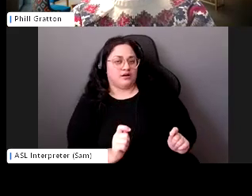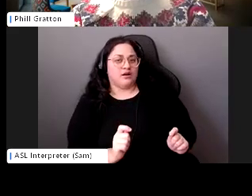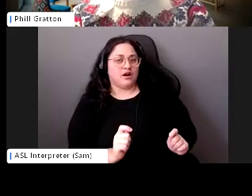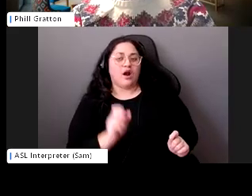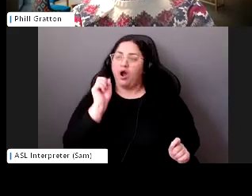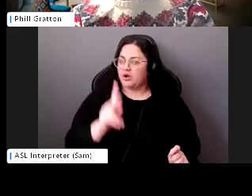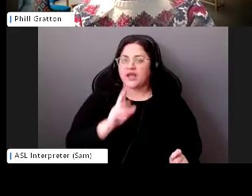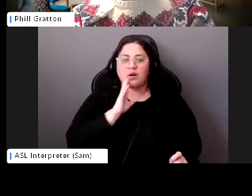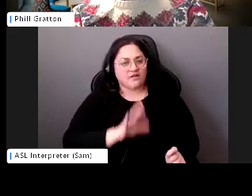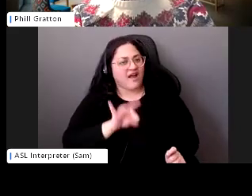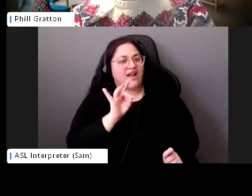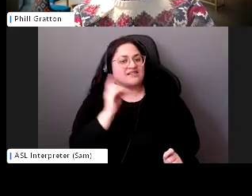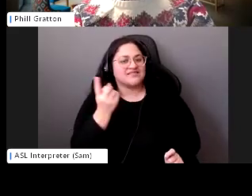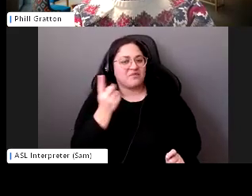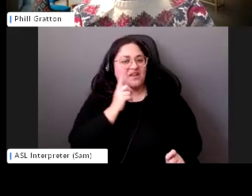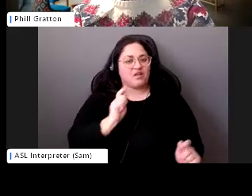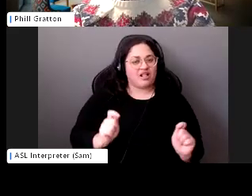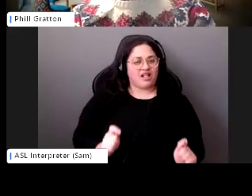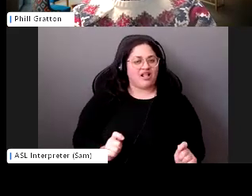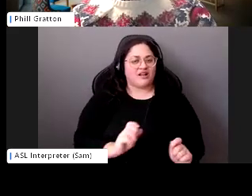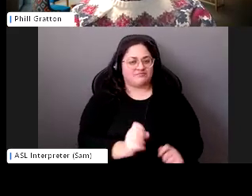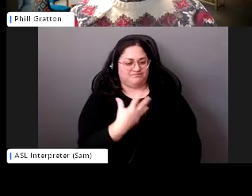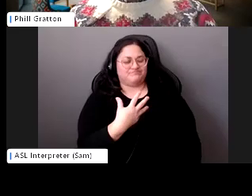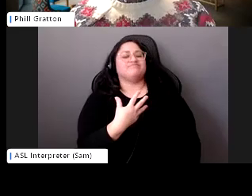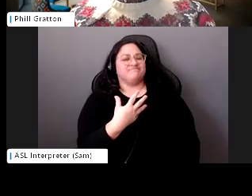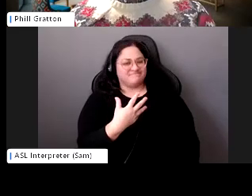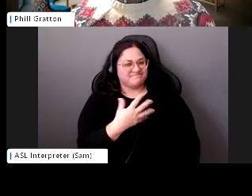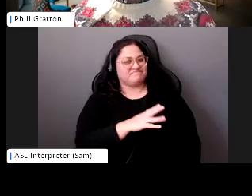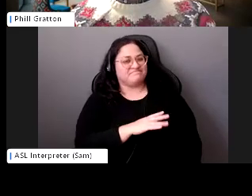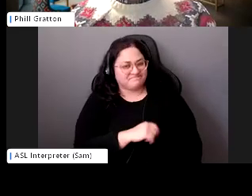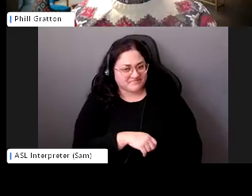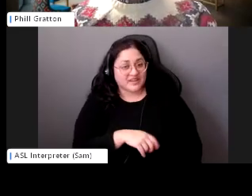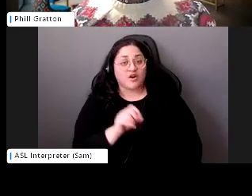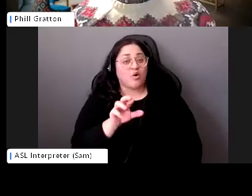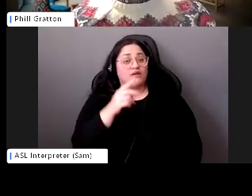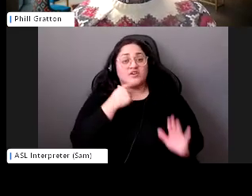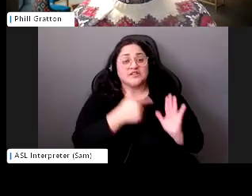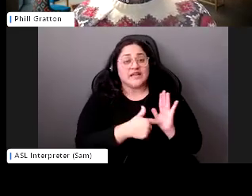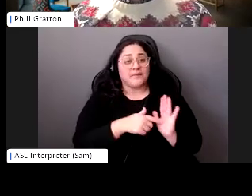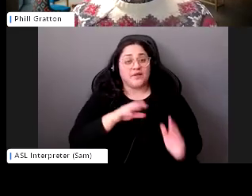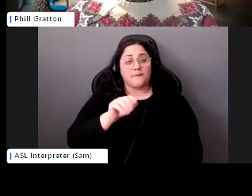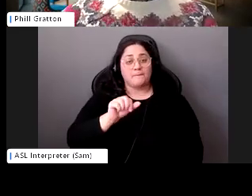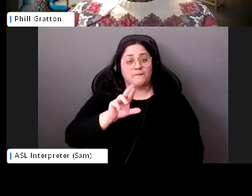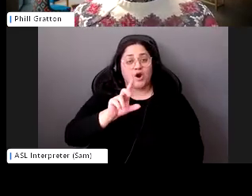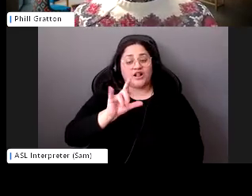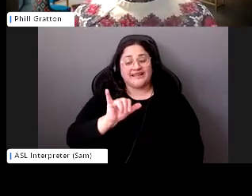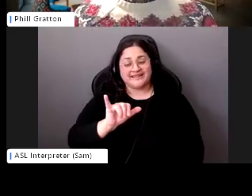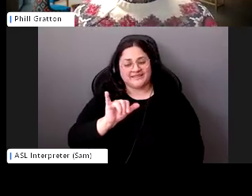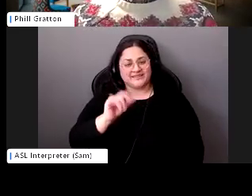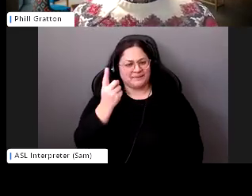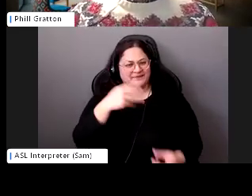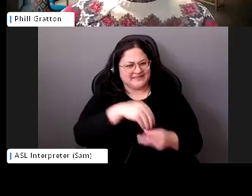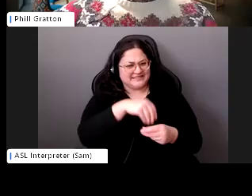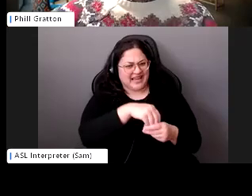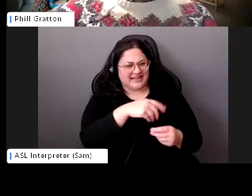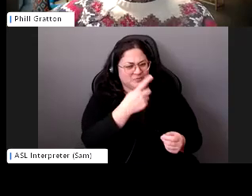gluten. I didn't know what to substitute. ChatGPT helped me out, said I could use rice or quinoa, and they loved the soup. So the point is, it's much harder